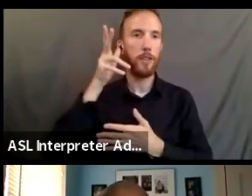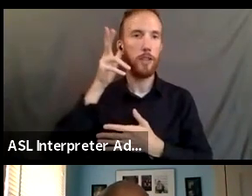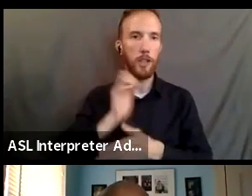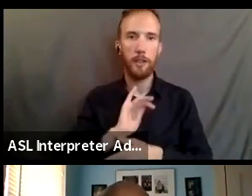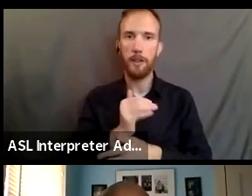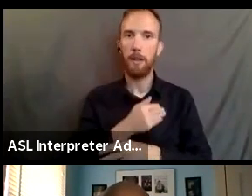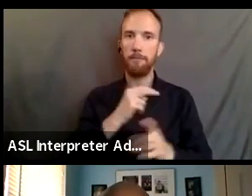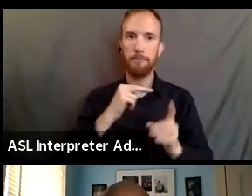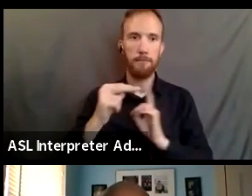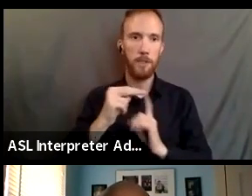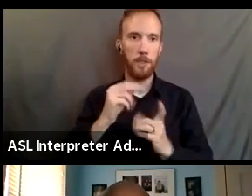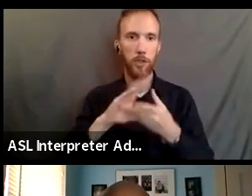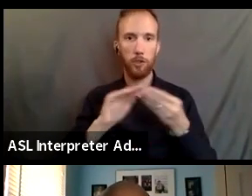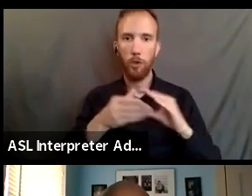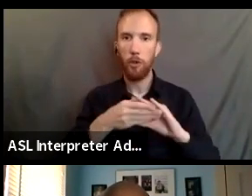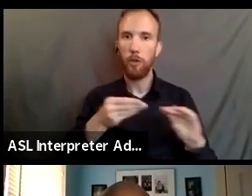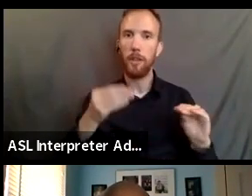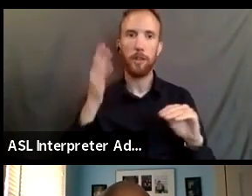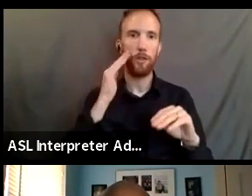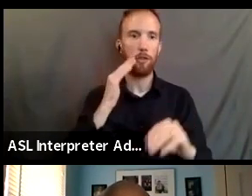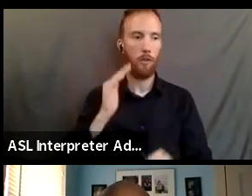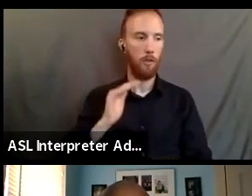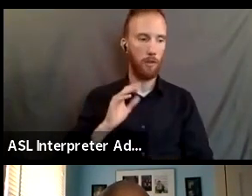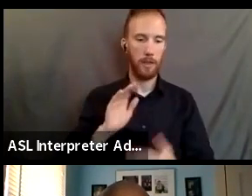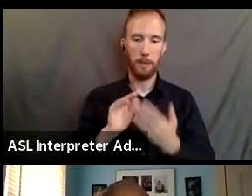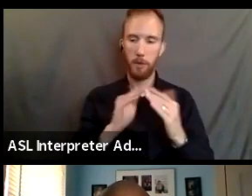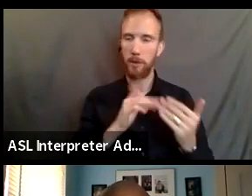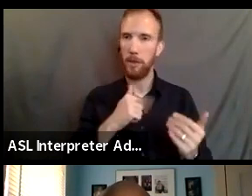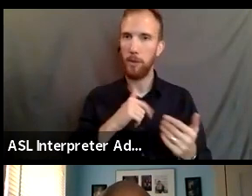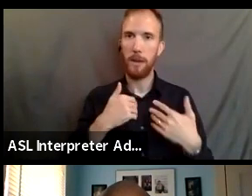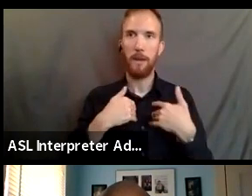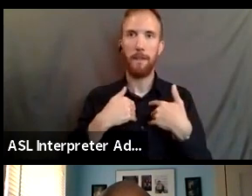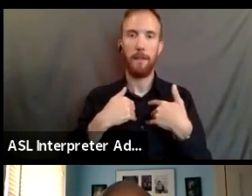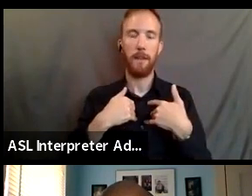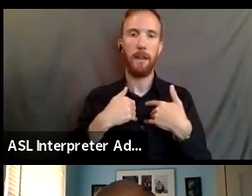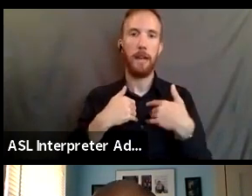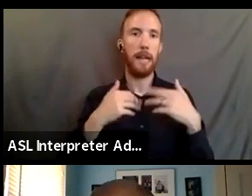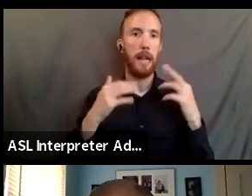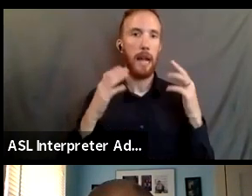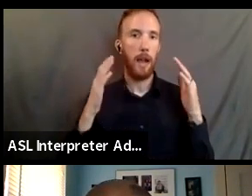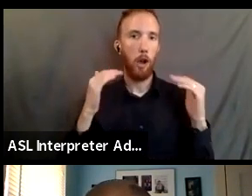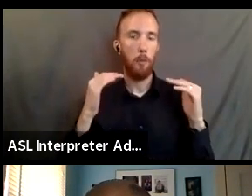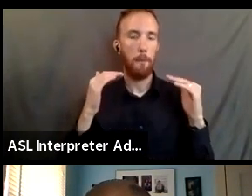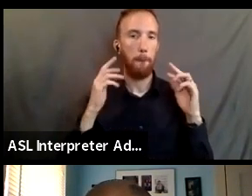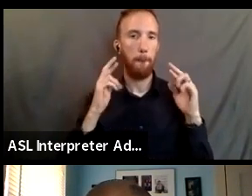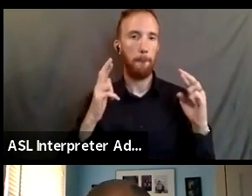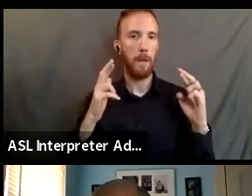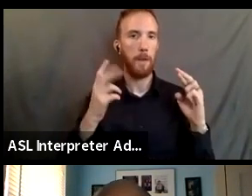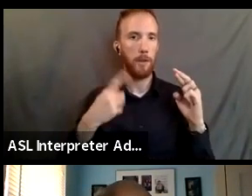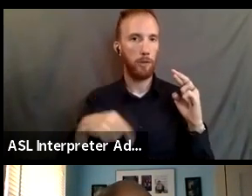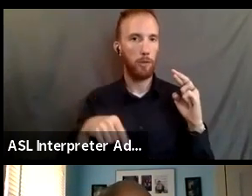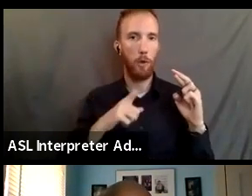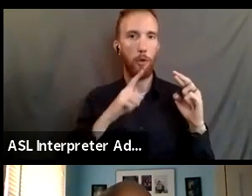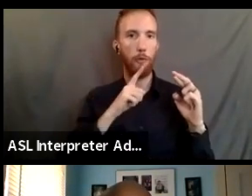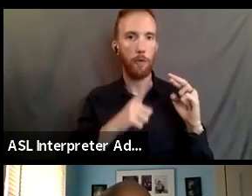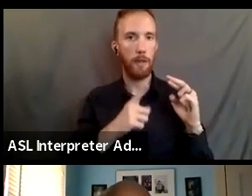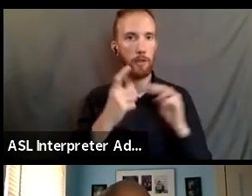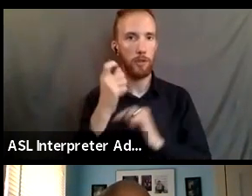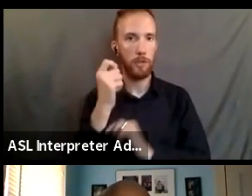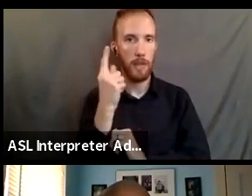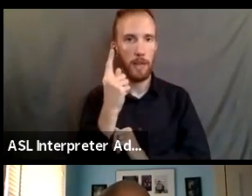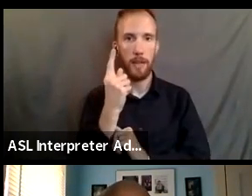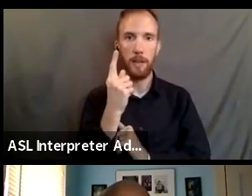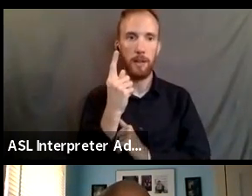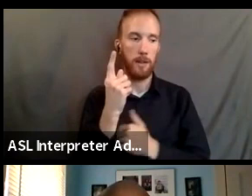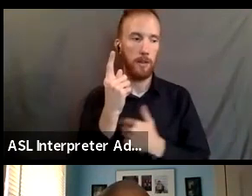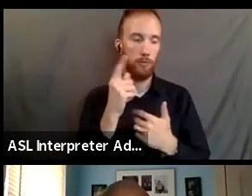sense of community we have and i hope you truly understand that we really are out of learning